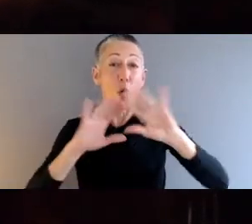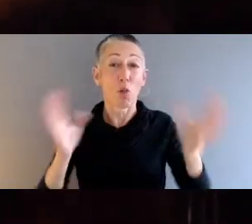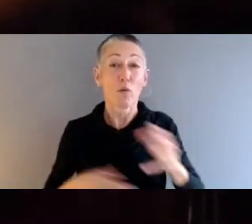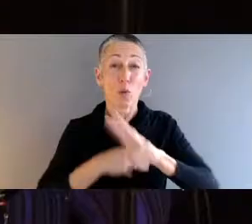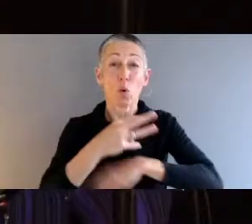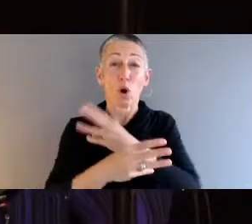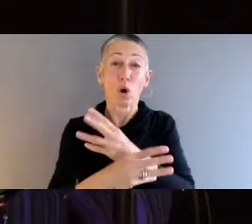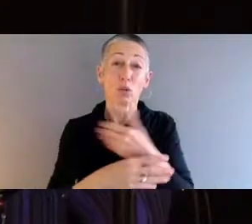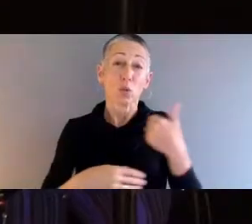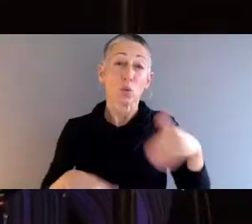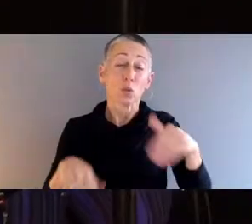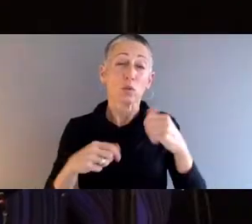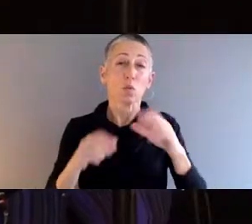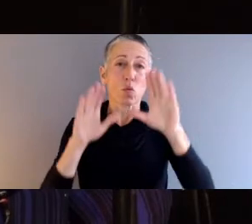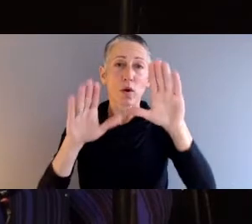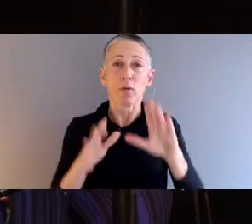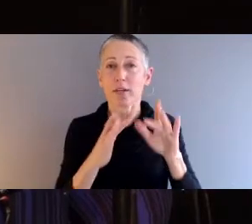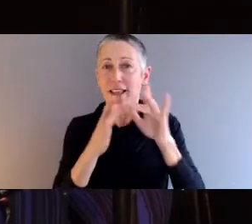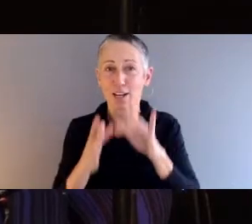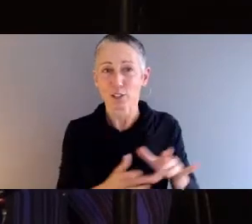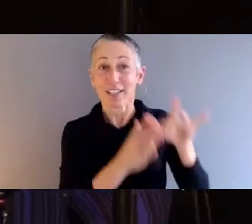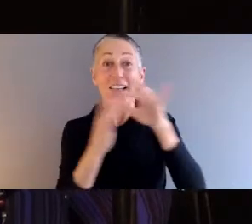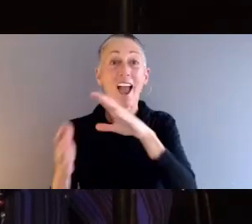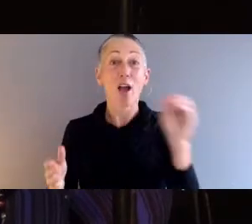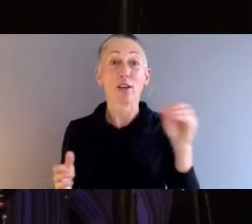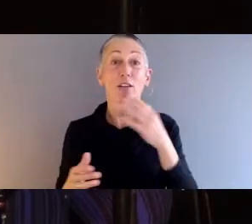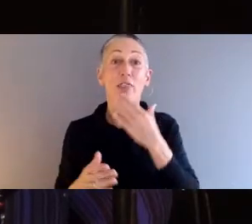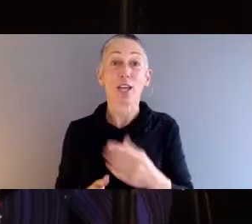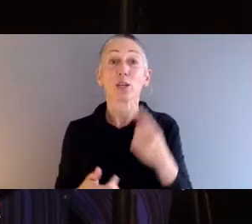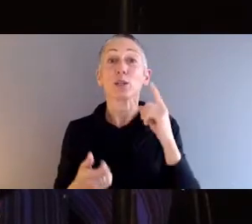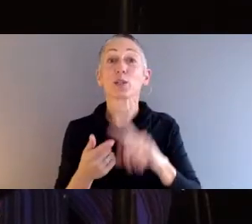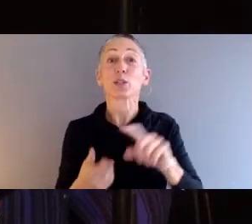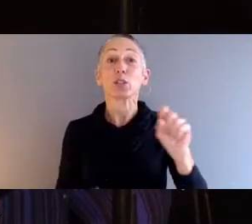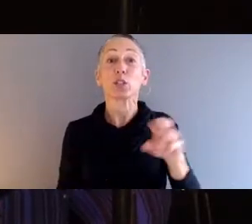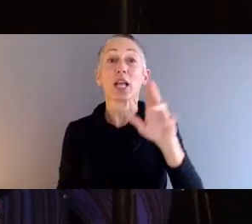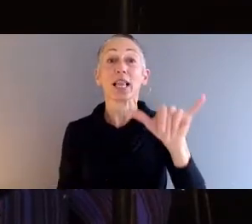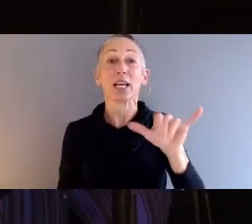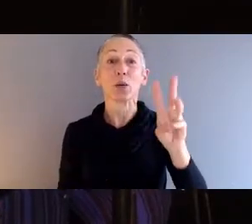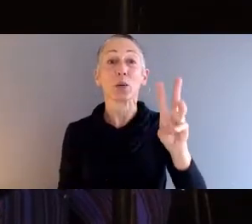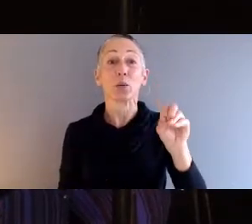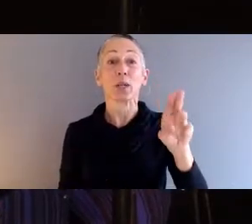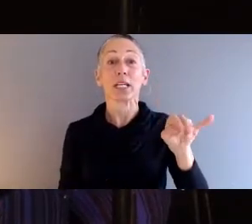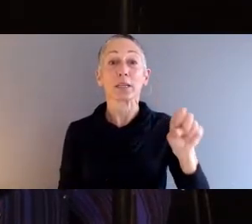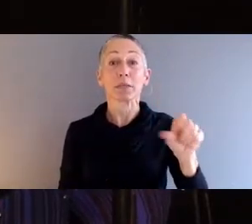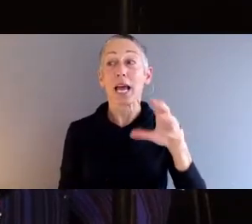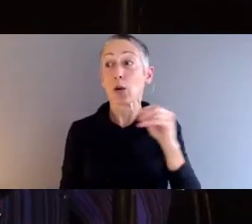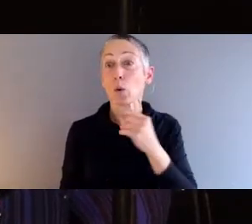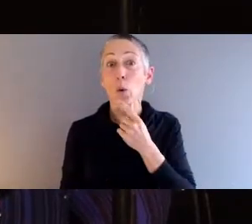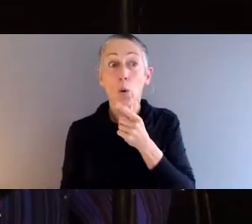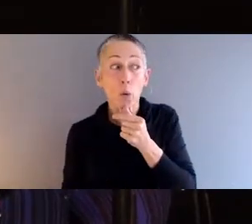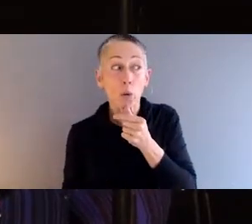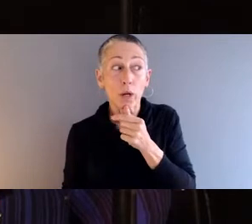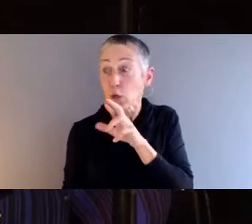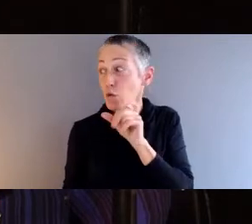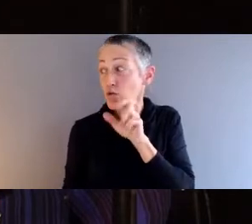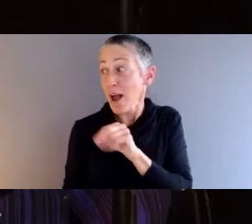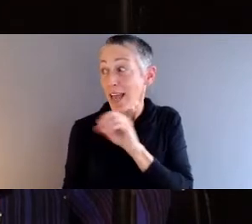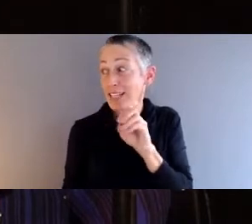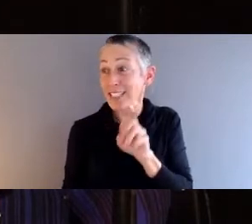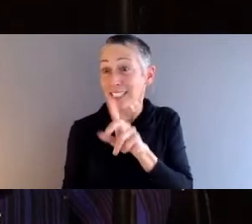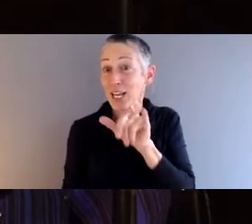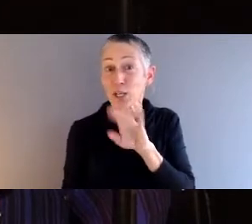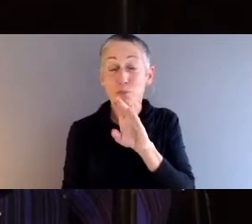And I want to say a special shout out, thank you to Shelley Williams and, oh, who? Ron and Sandy Baldwin? What? For your generous donations.